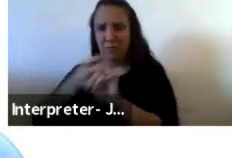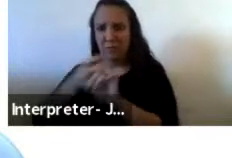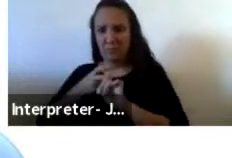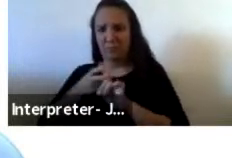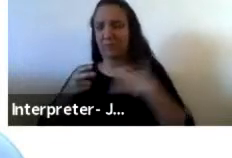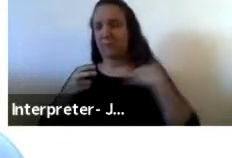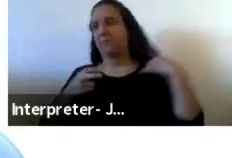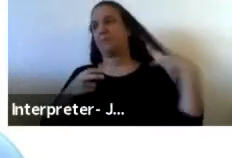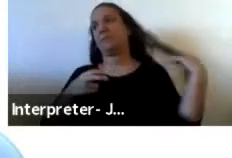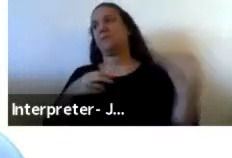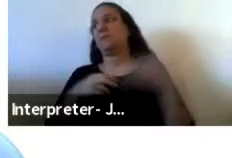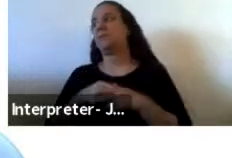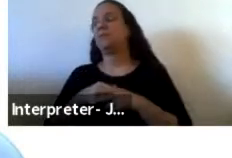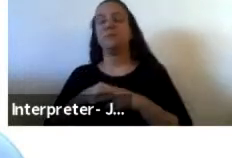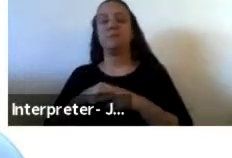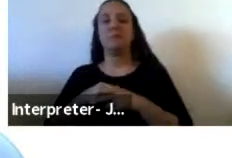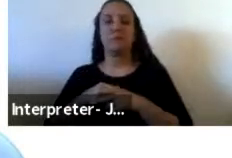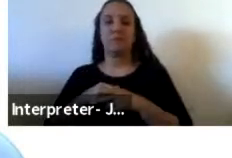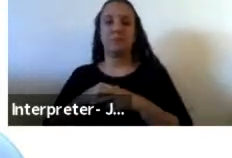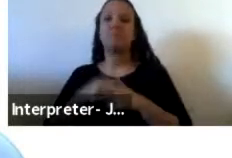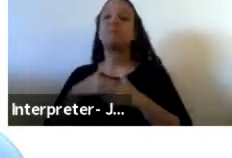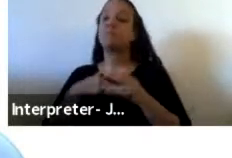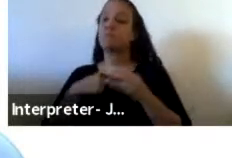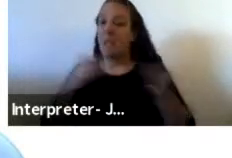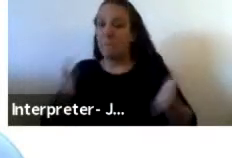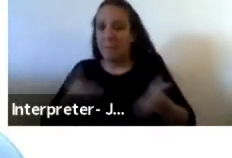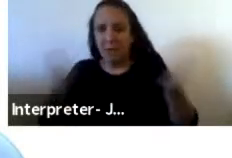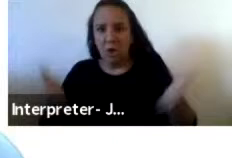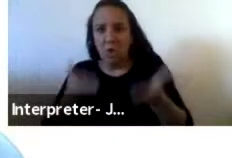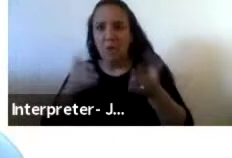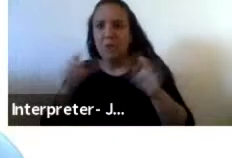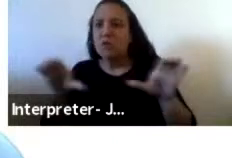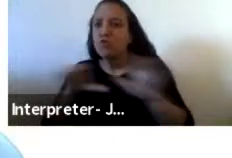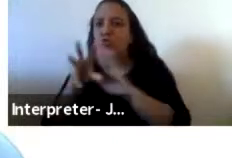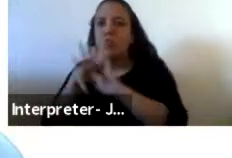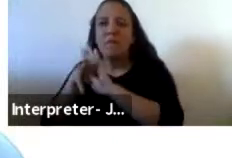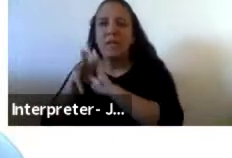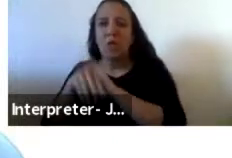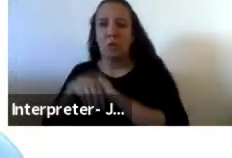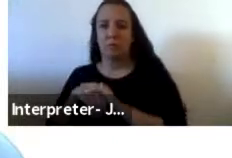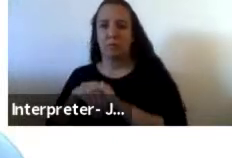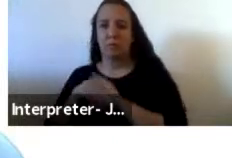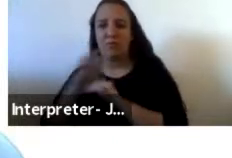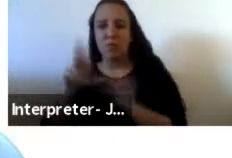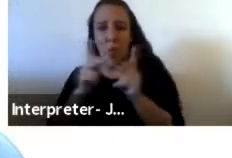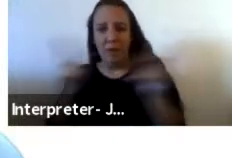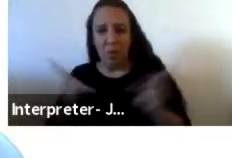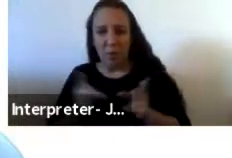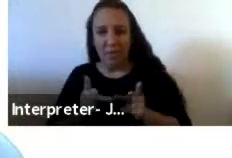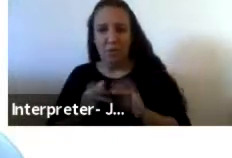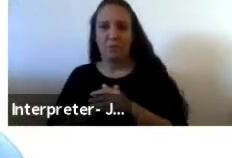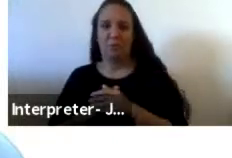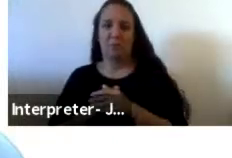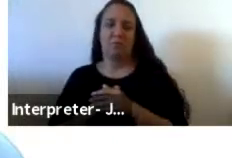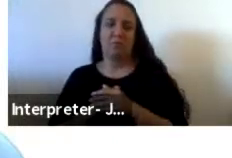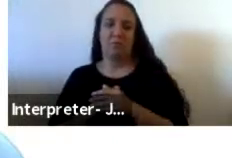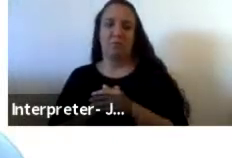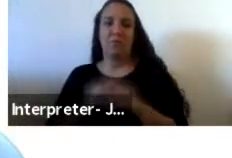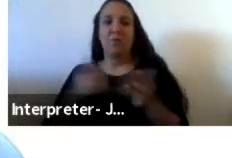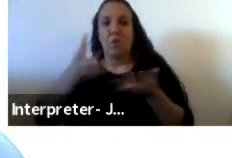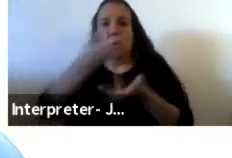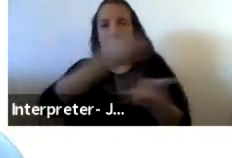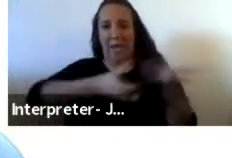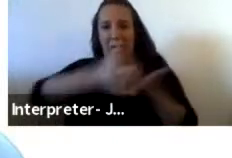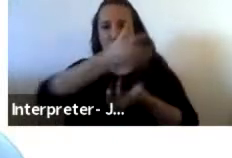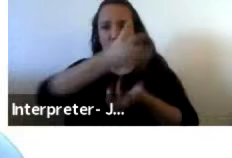encouraging people to do is, you know what, just do a video of your location. And interact with